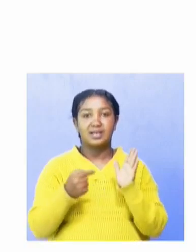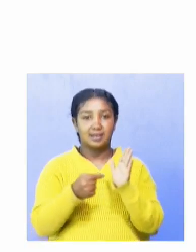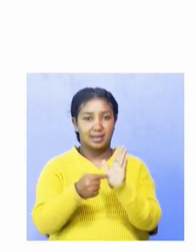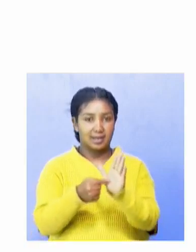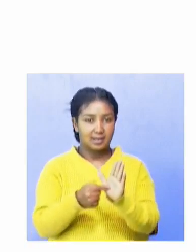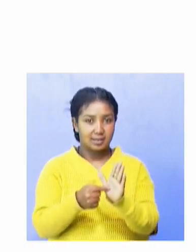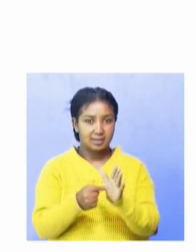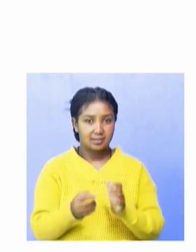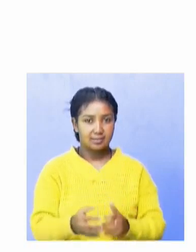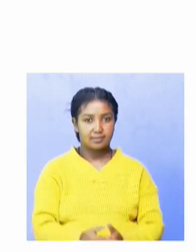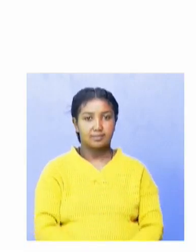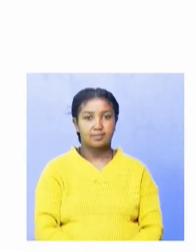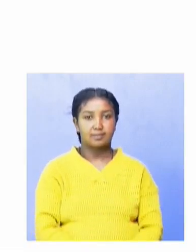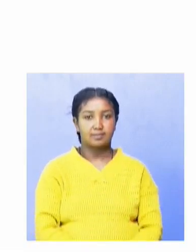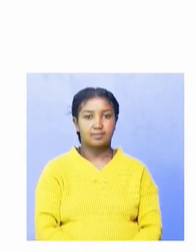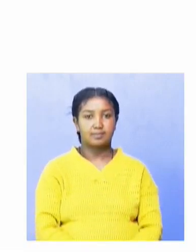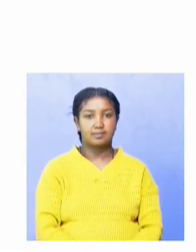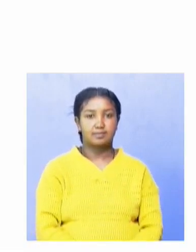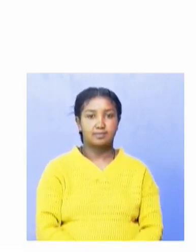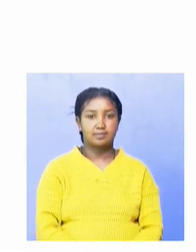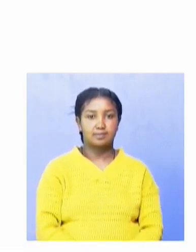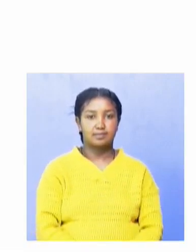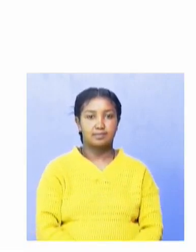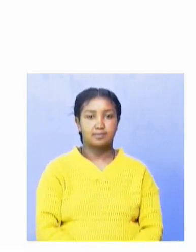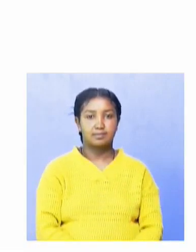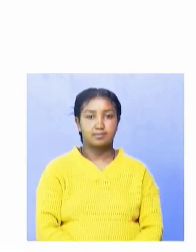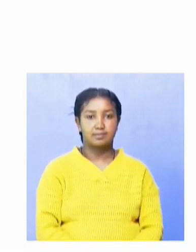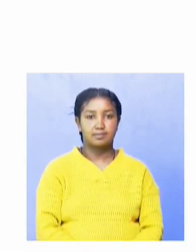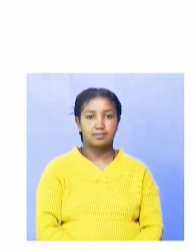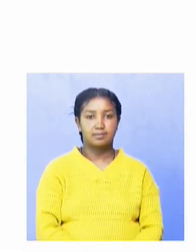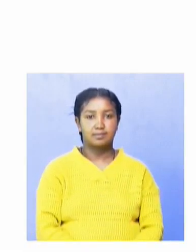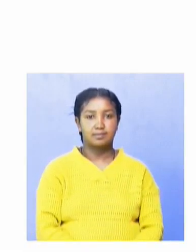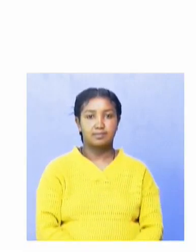Indicates. It indicates here.